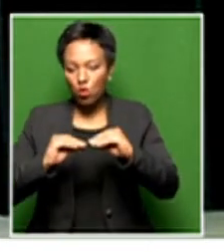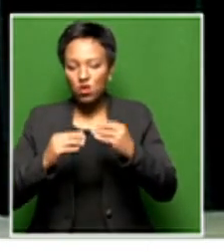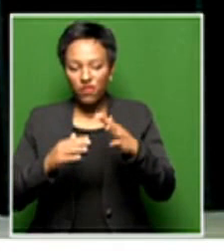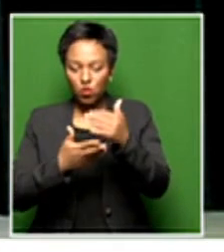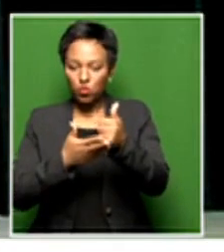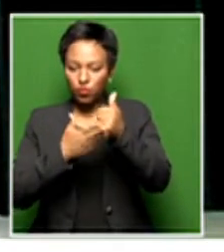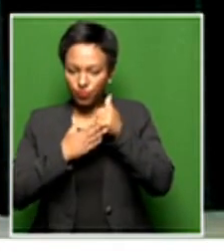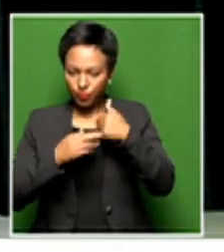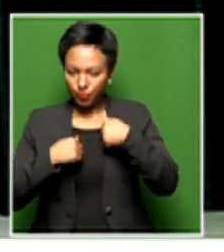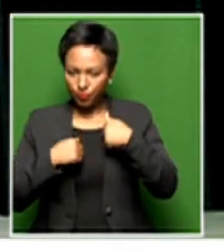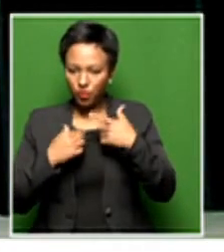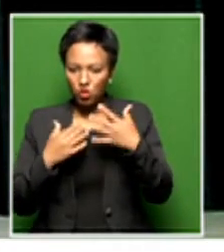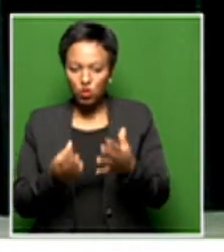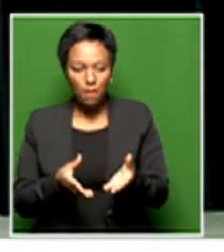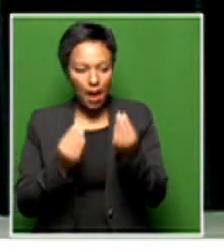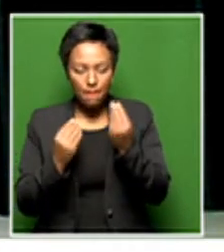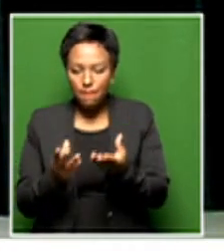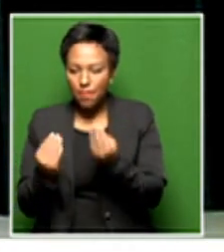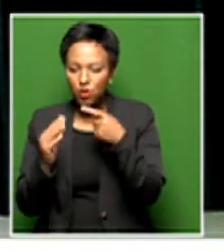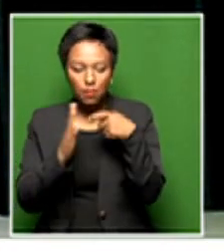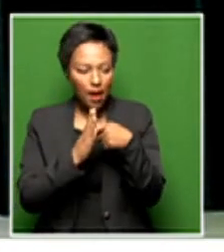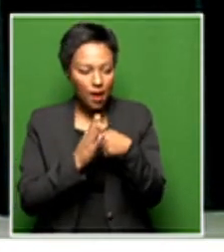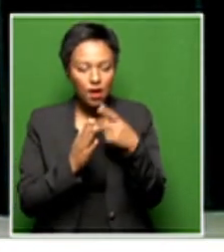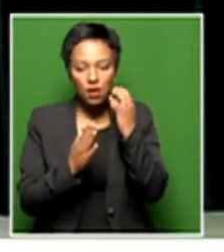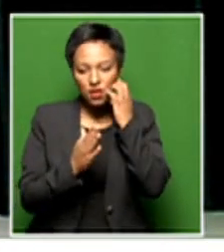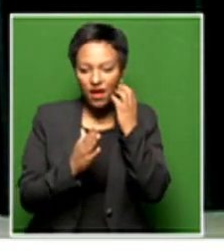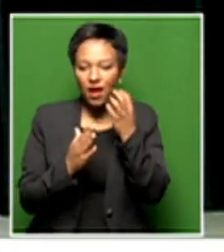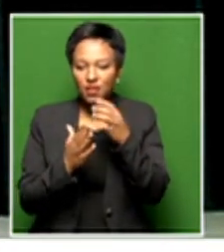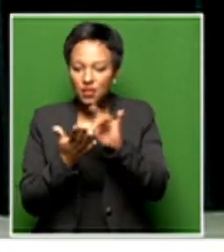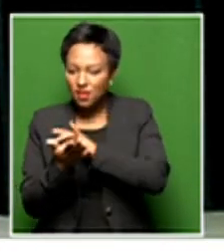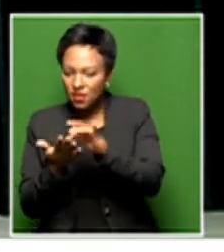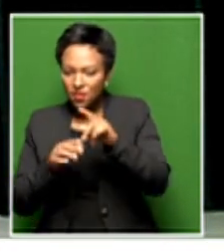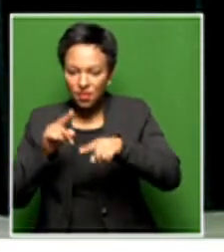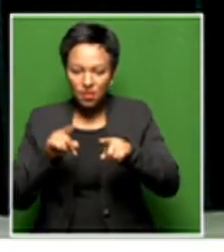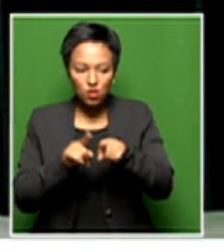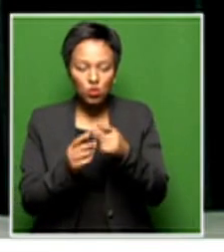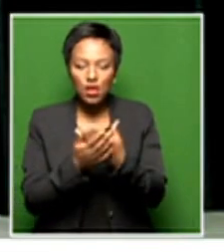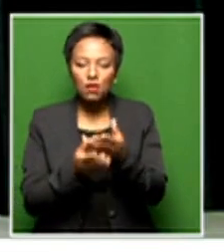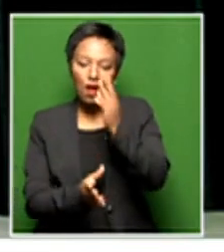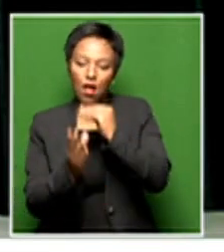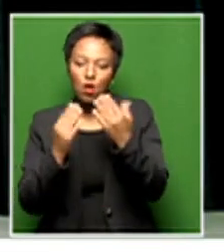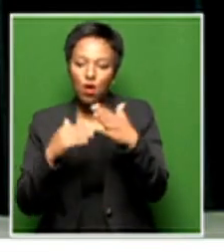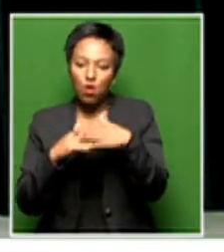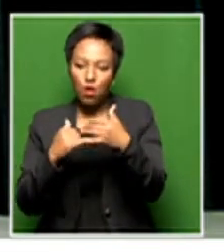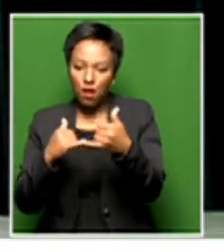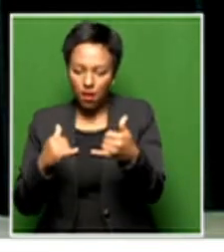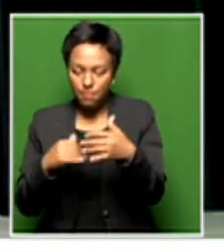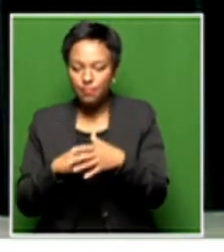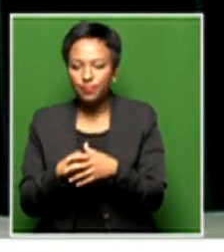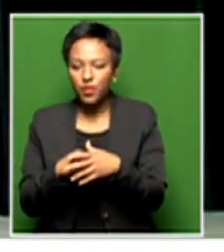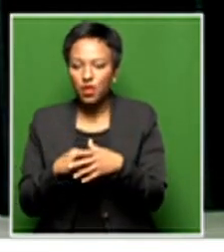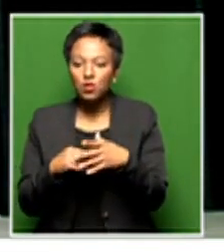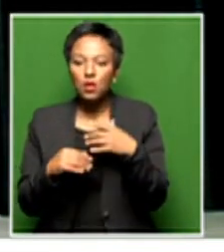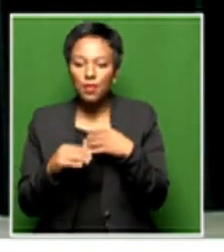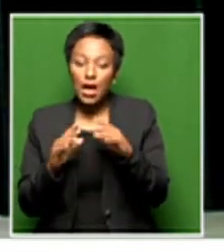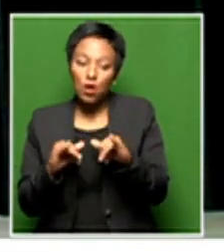get devices for the children so they'll be able to learn online. And I can't